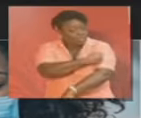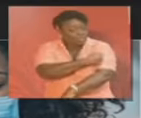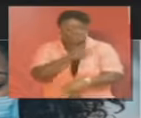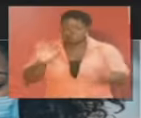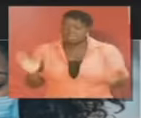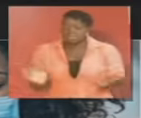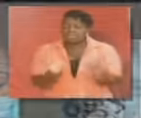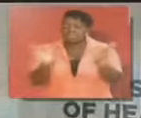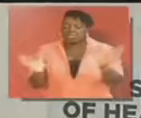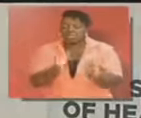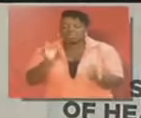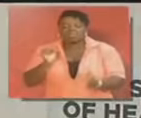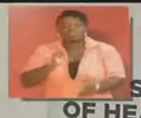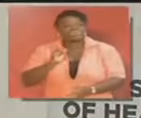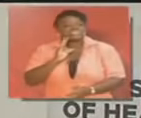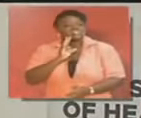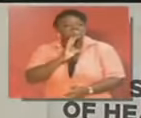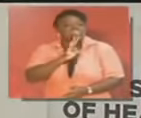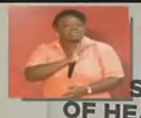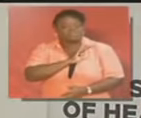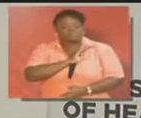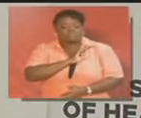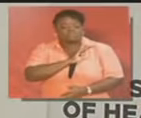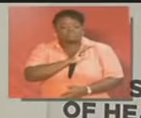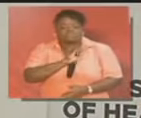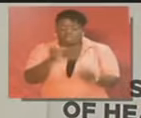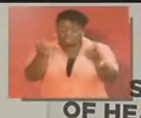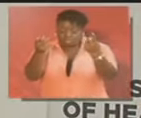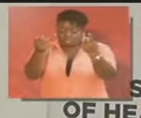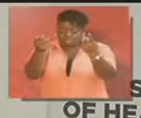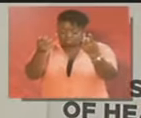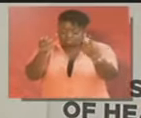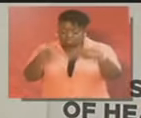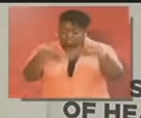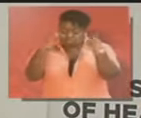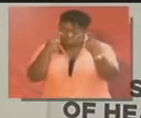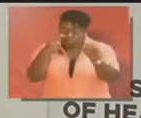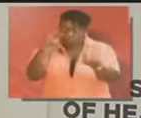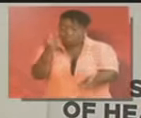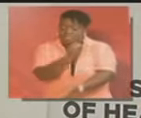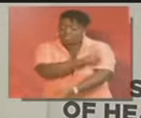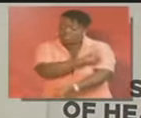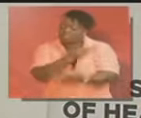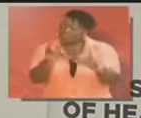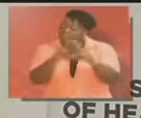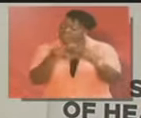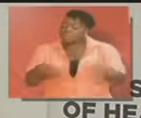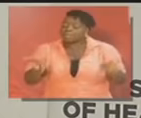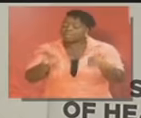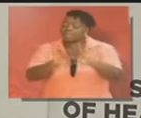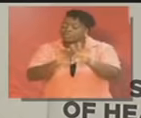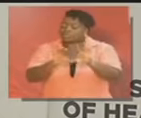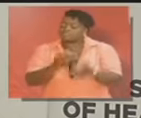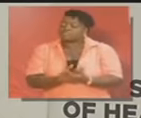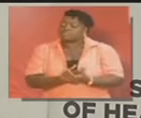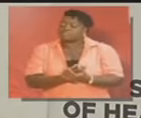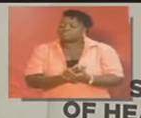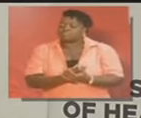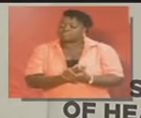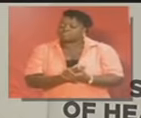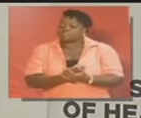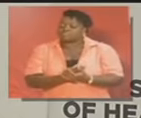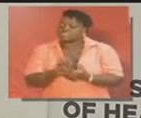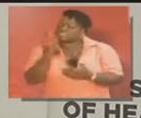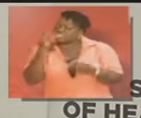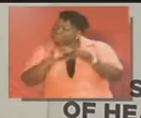staff to come in for their vaccines because it's important. Just to give you again